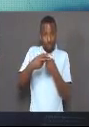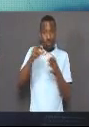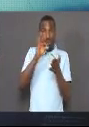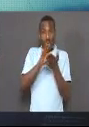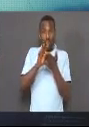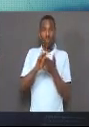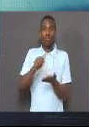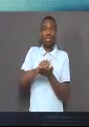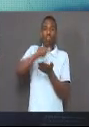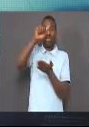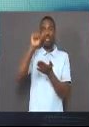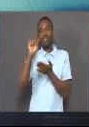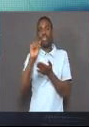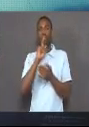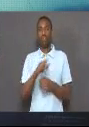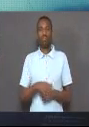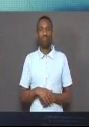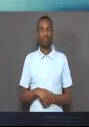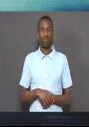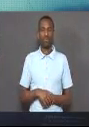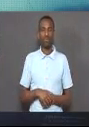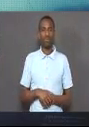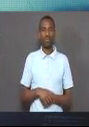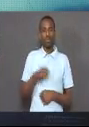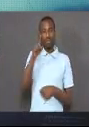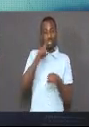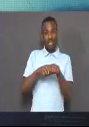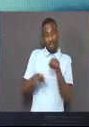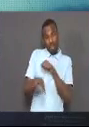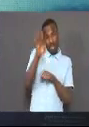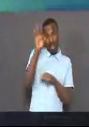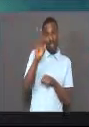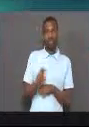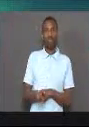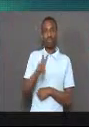and multiplying this number by the amplitude.